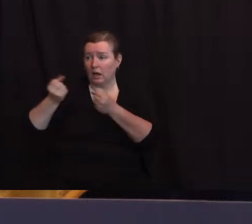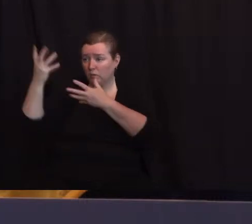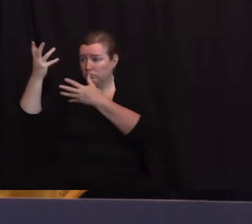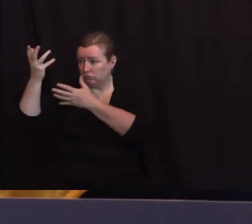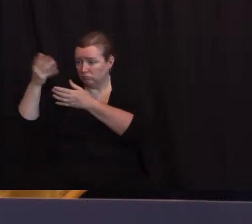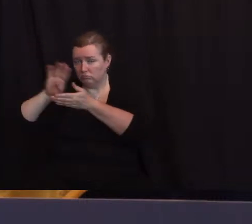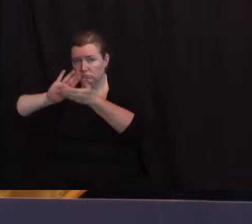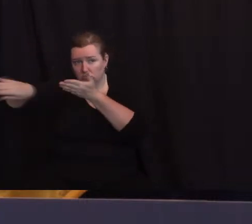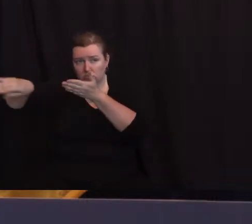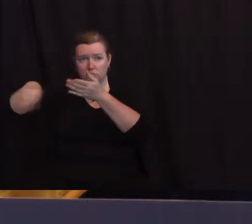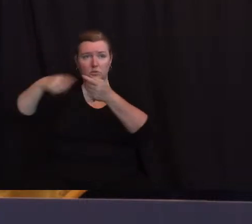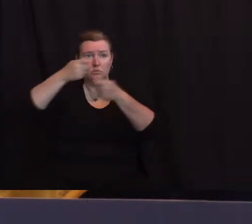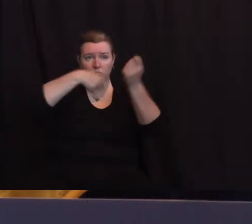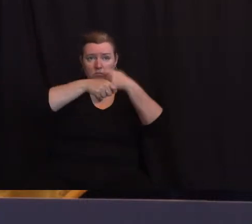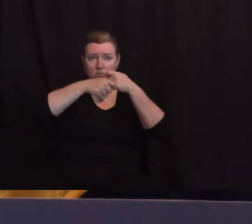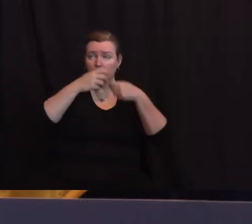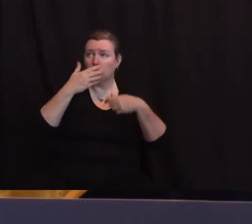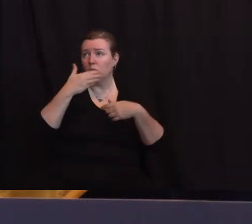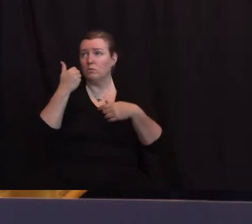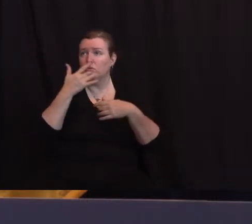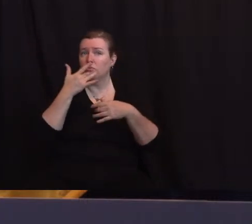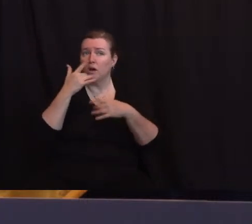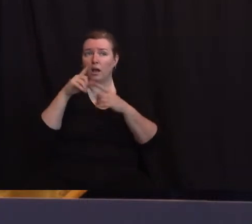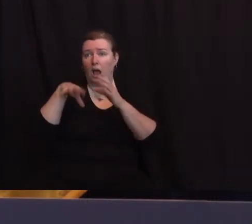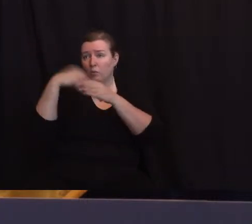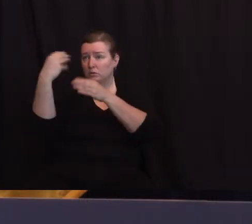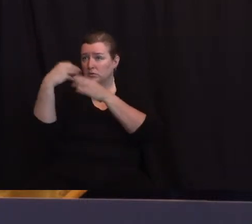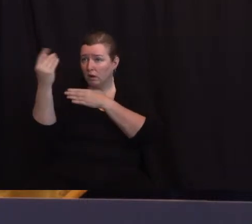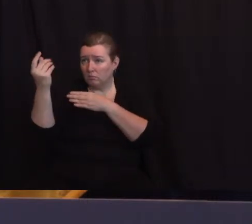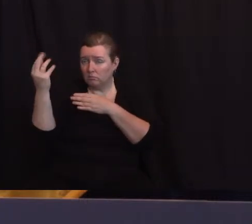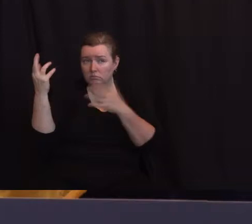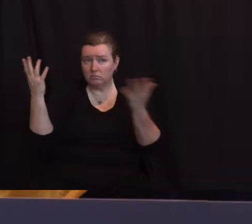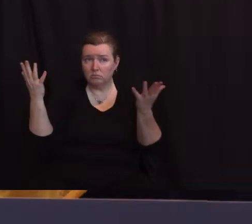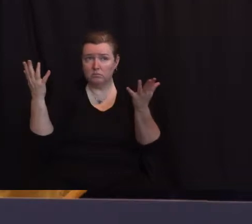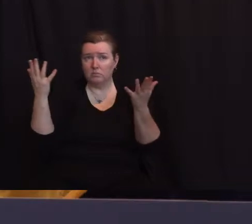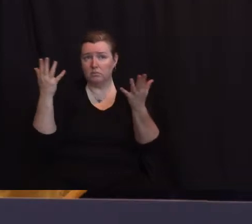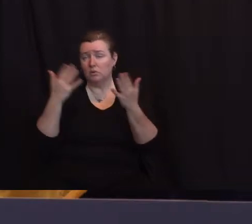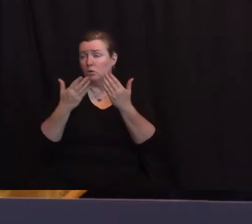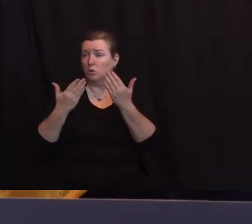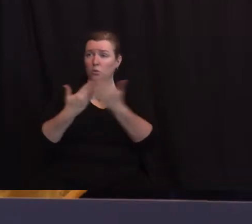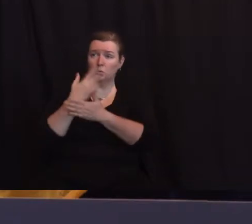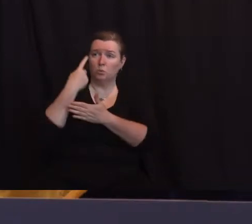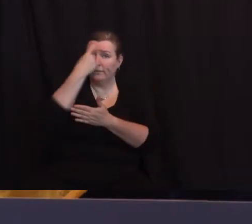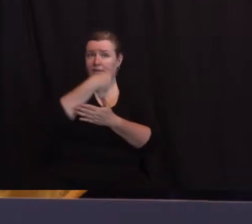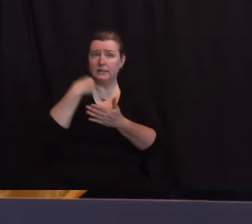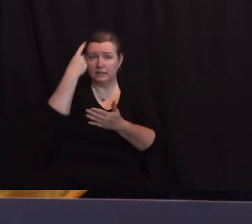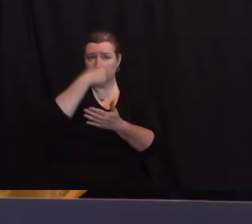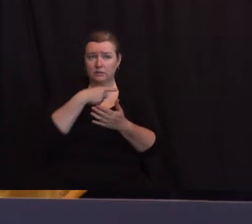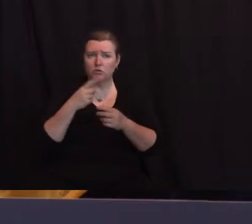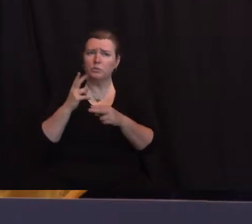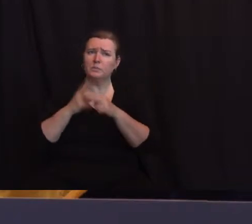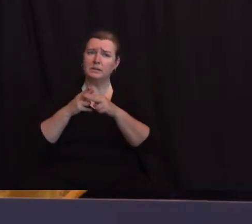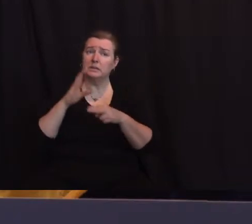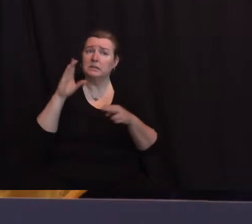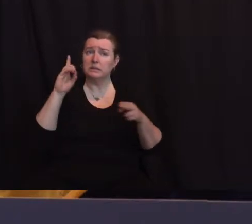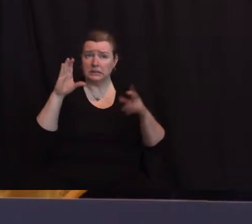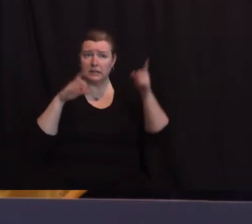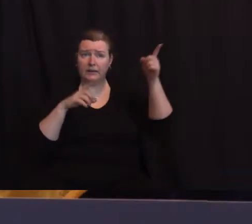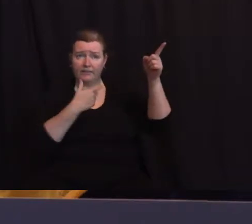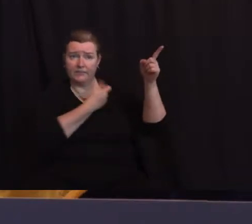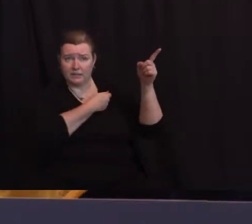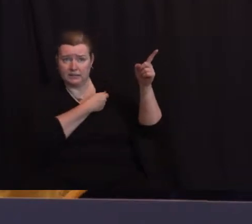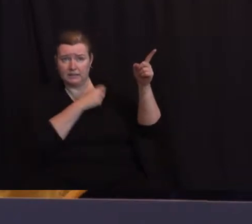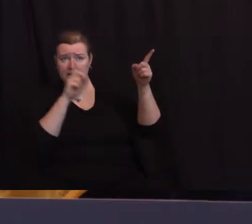attachments to the current leadership team or union. And Governor, you are now regularly referencing the CDC's vaccine data, which differs from New